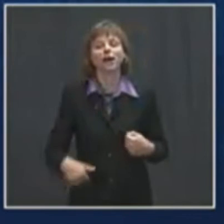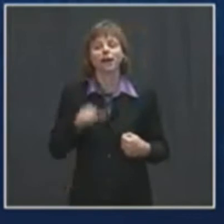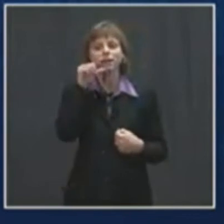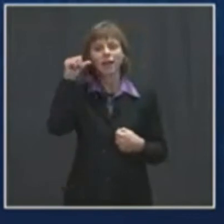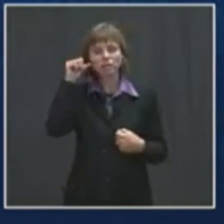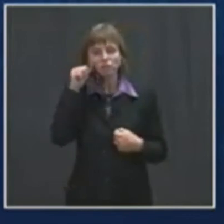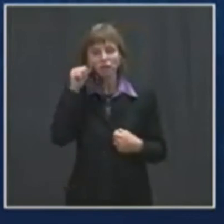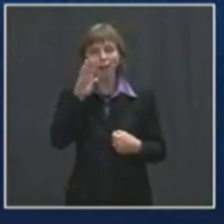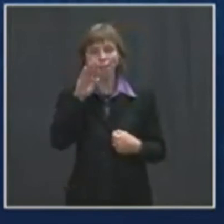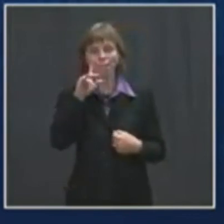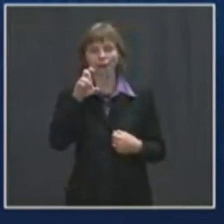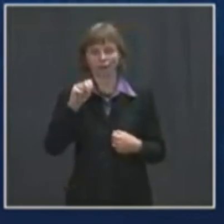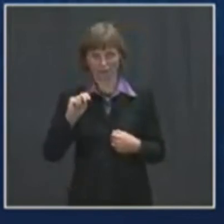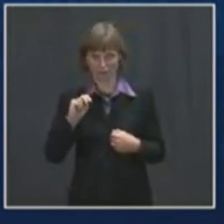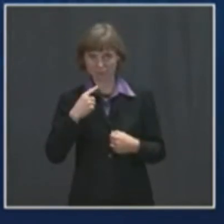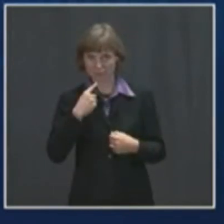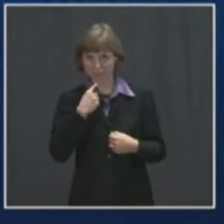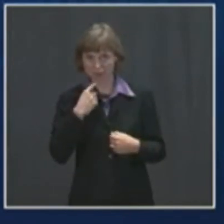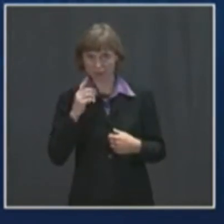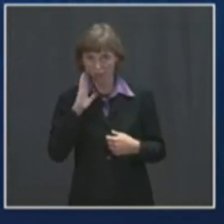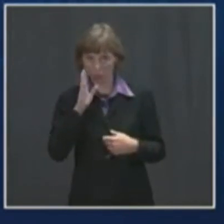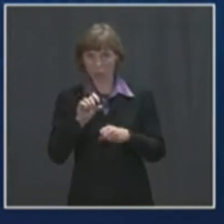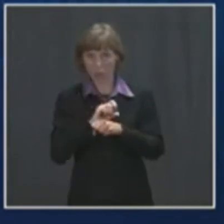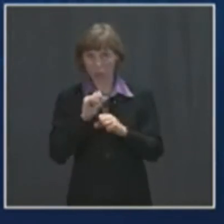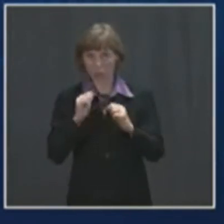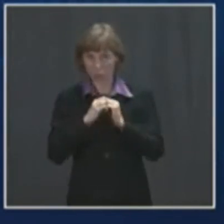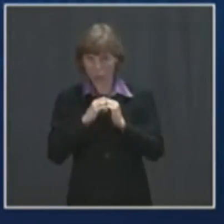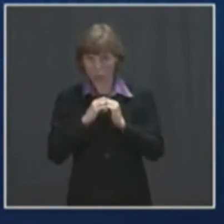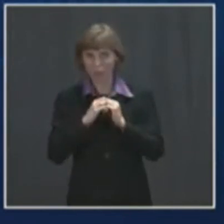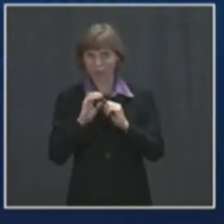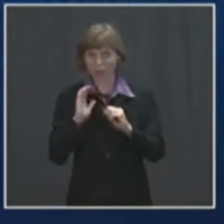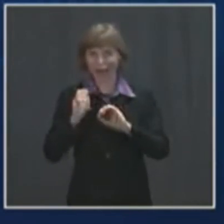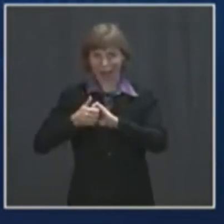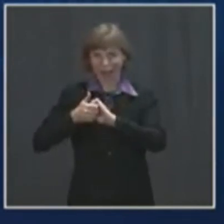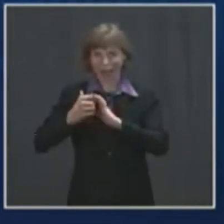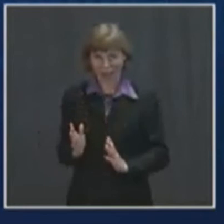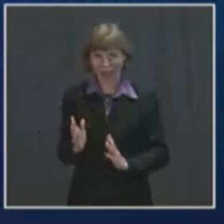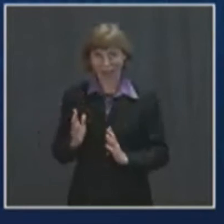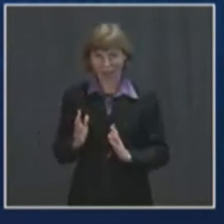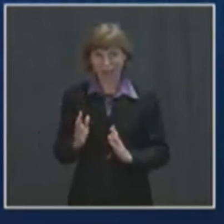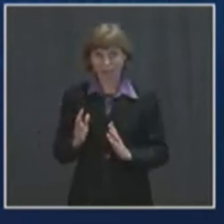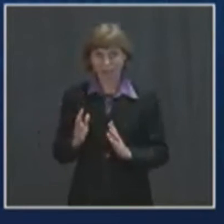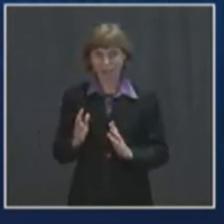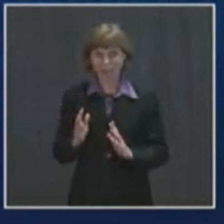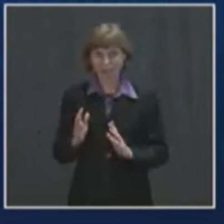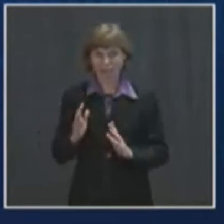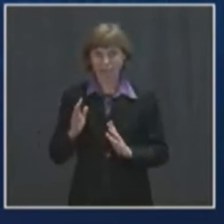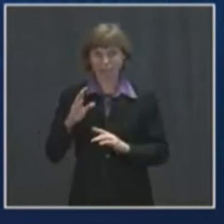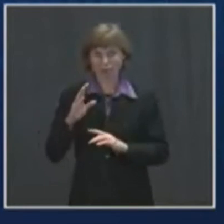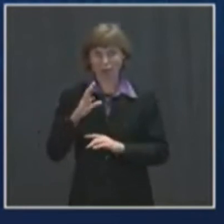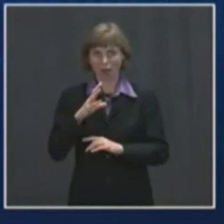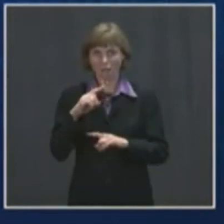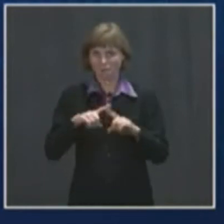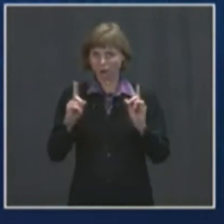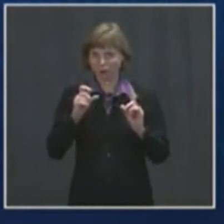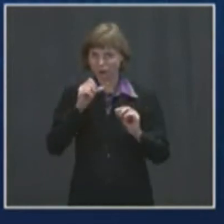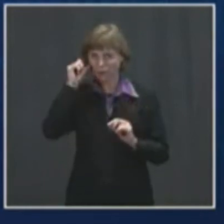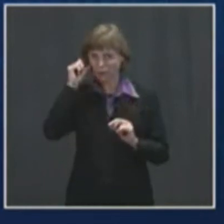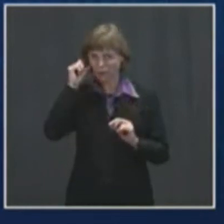Biden said he will work with allies and partners. However, also on yesterday,